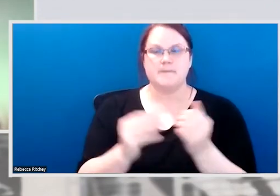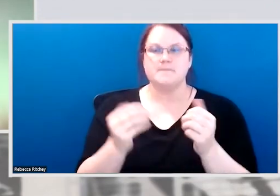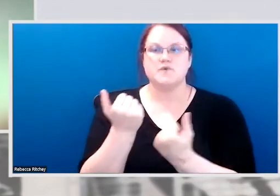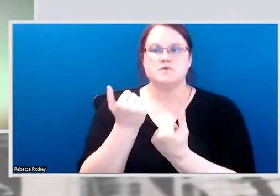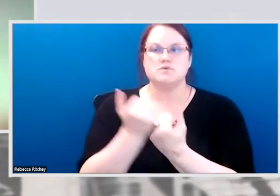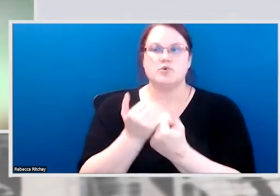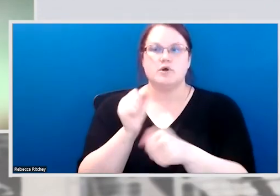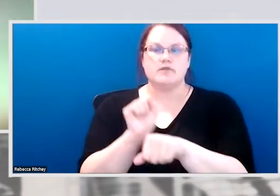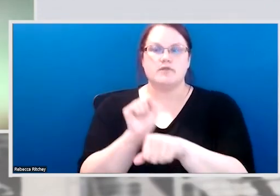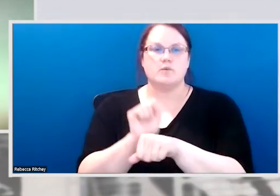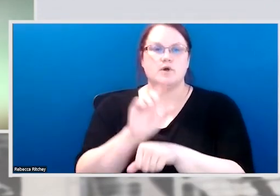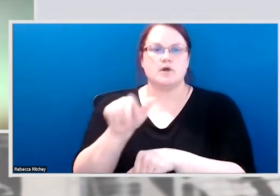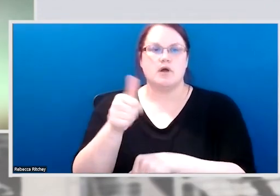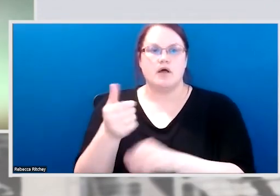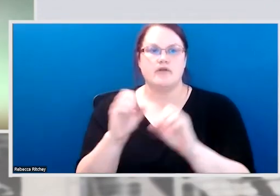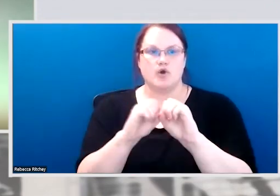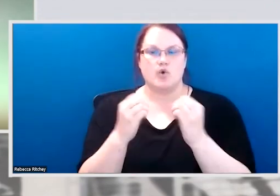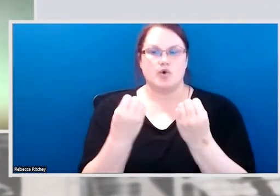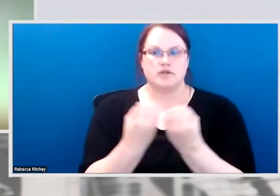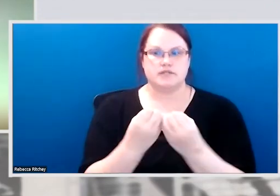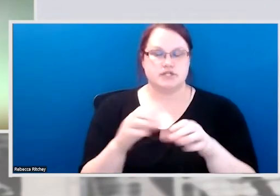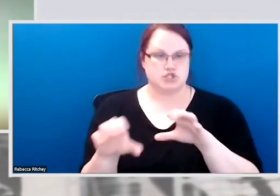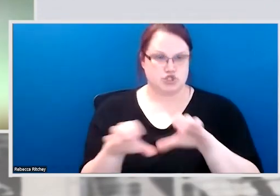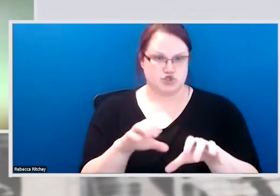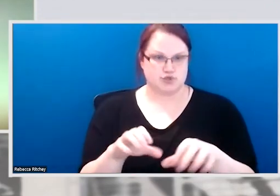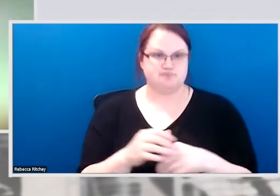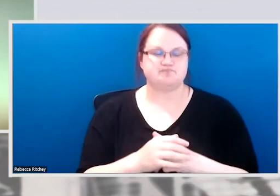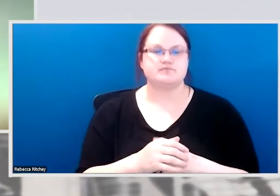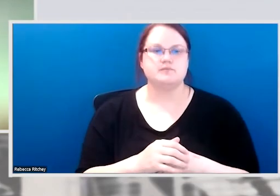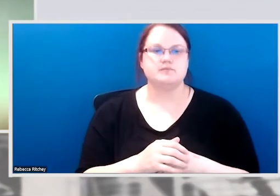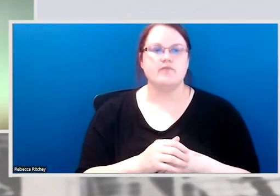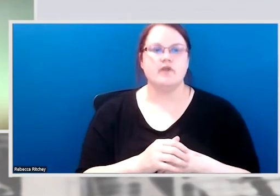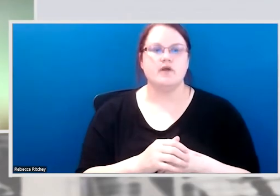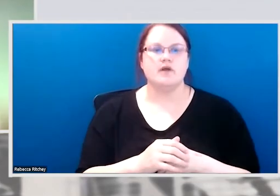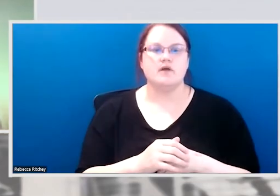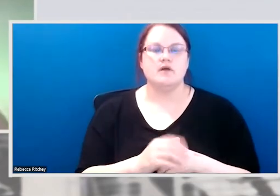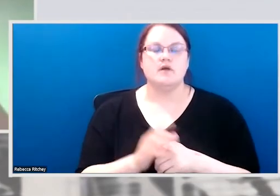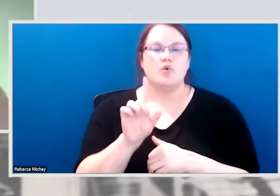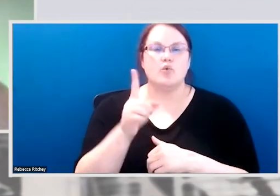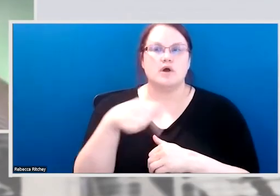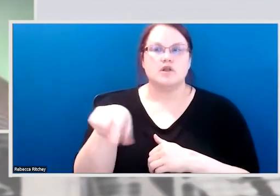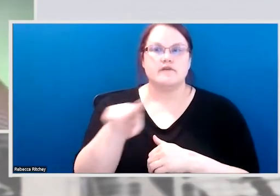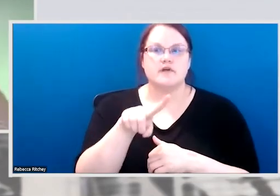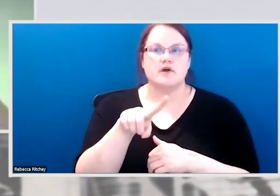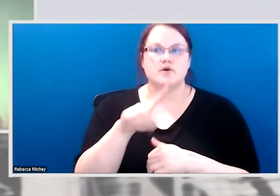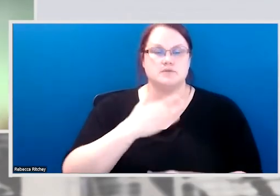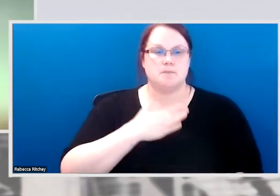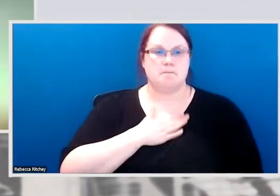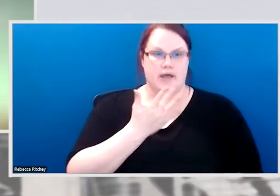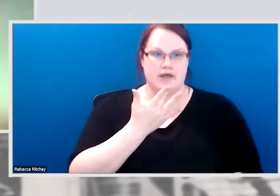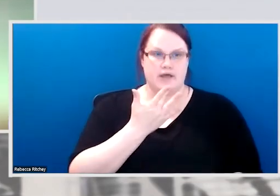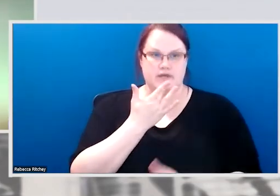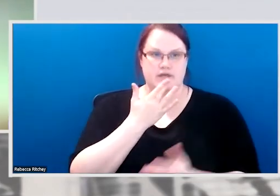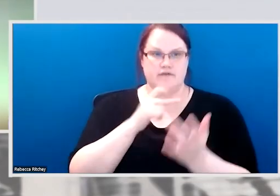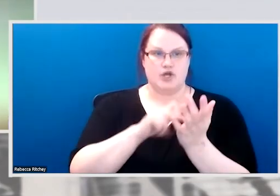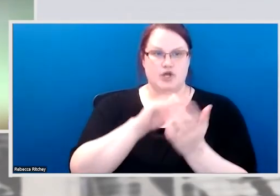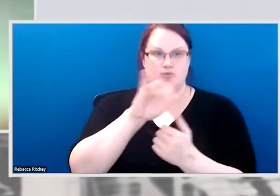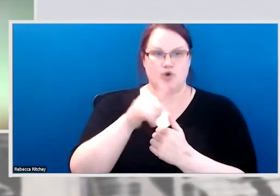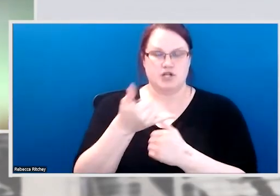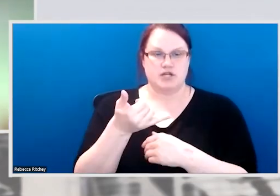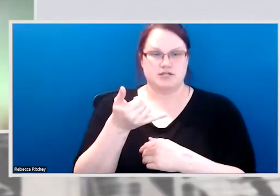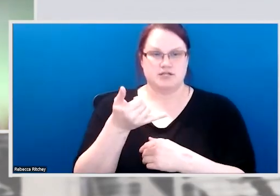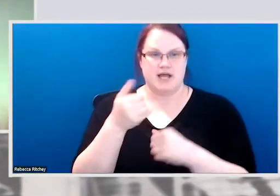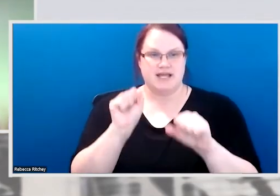the work that other organizations do. And one of actually my favorite projects that I get to work